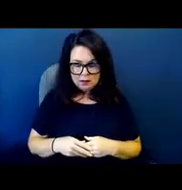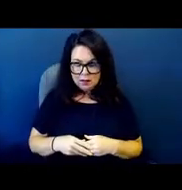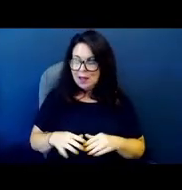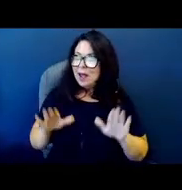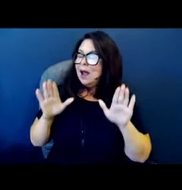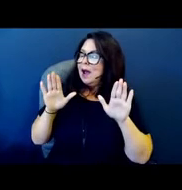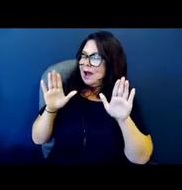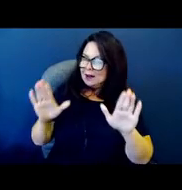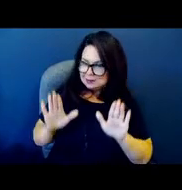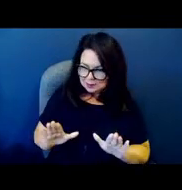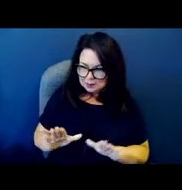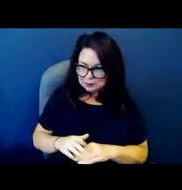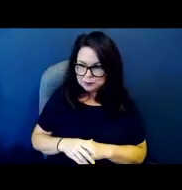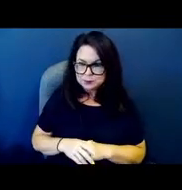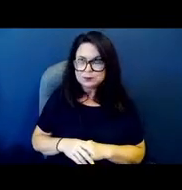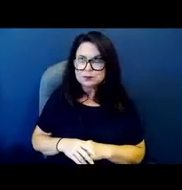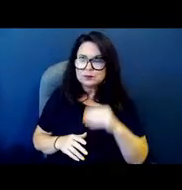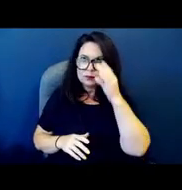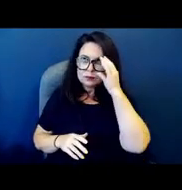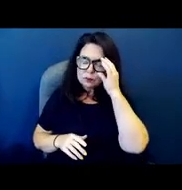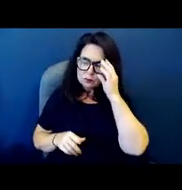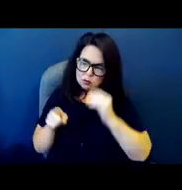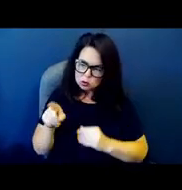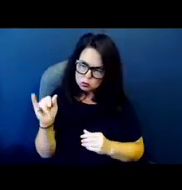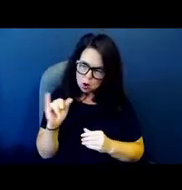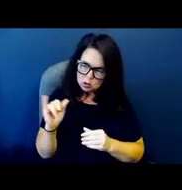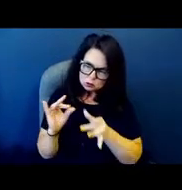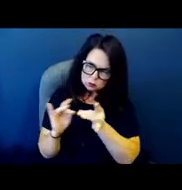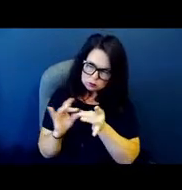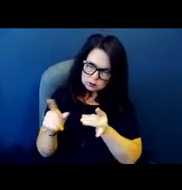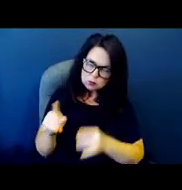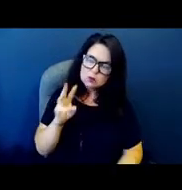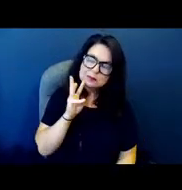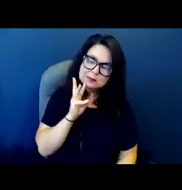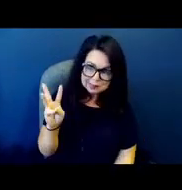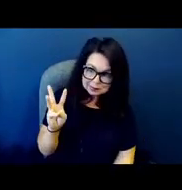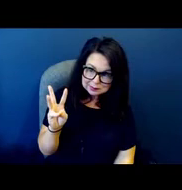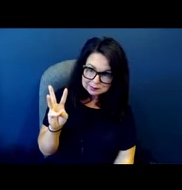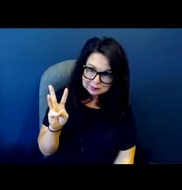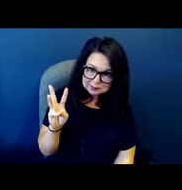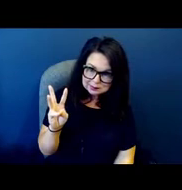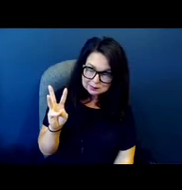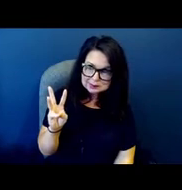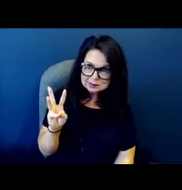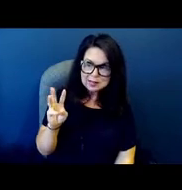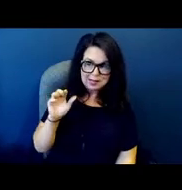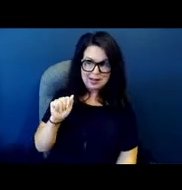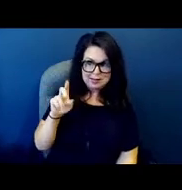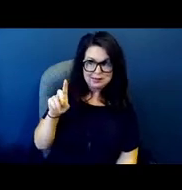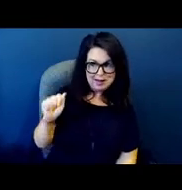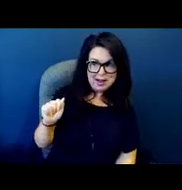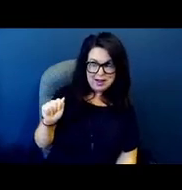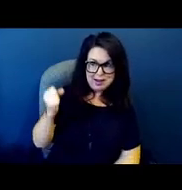Anastasia, you had shared that at the age of 6 was when the ADA was passed,